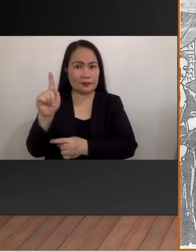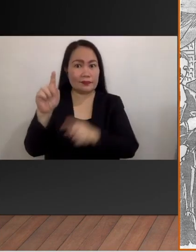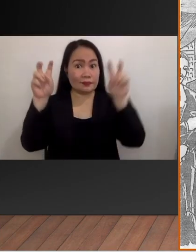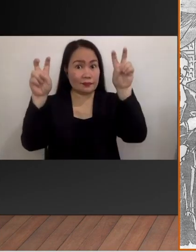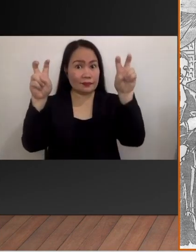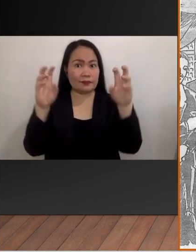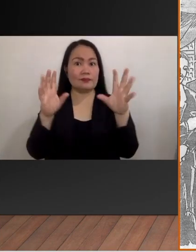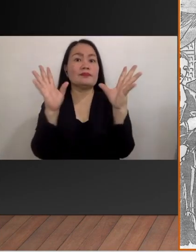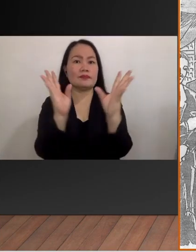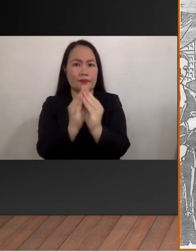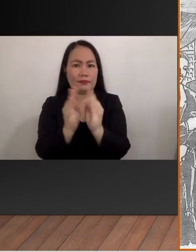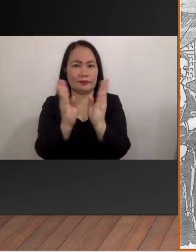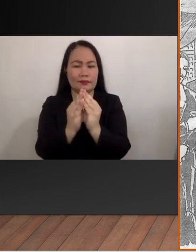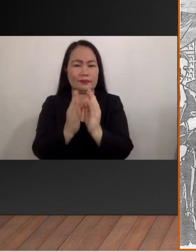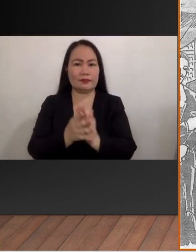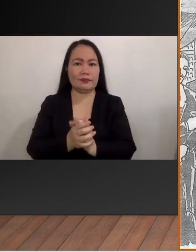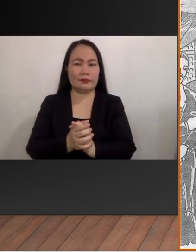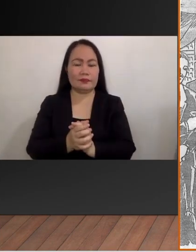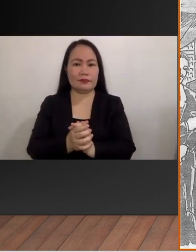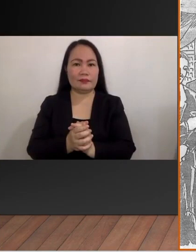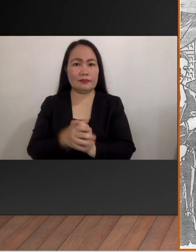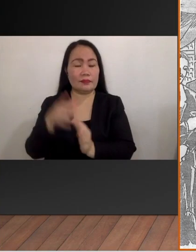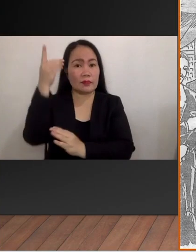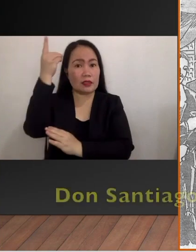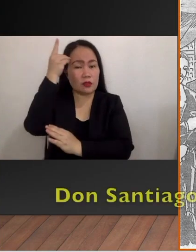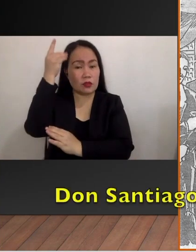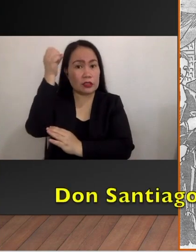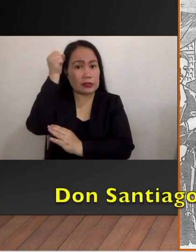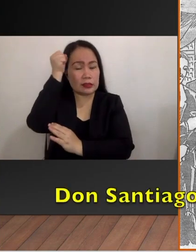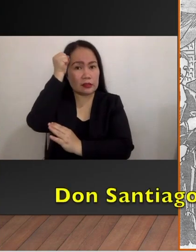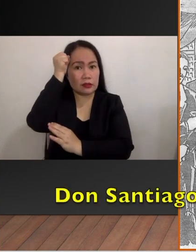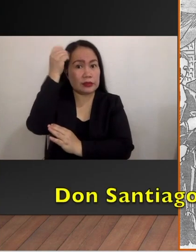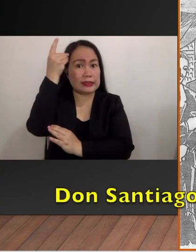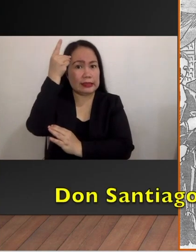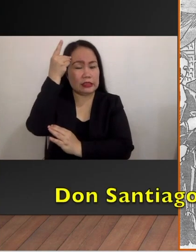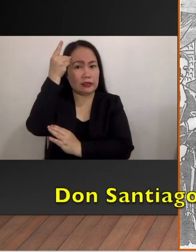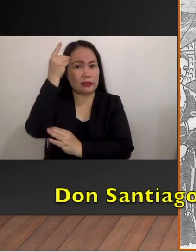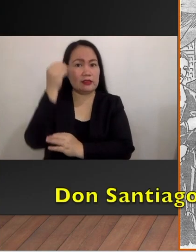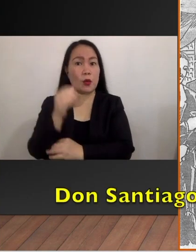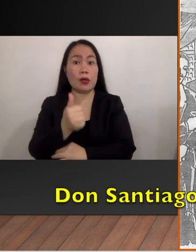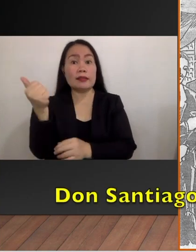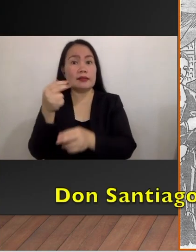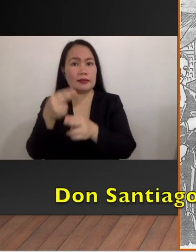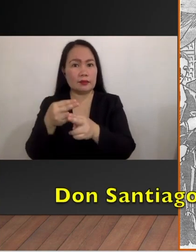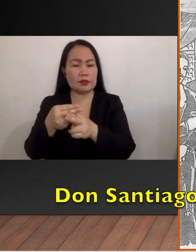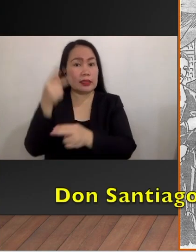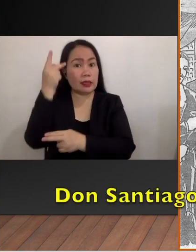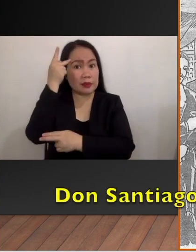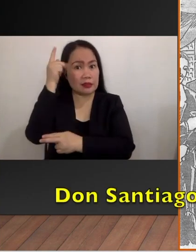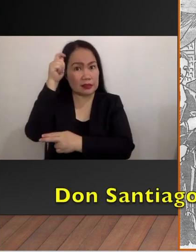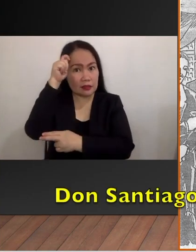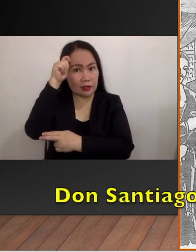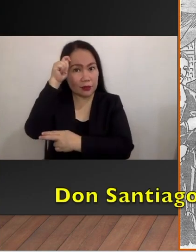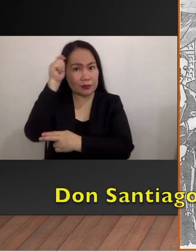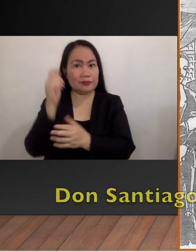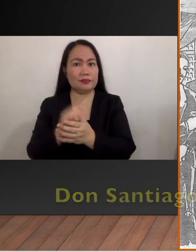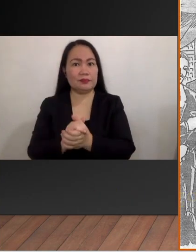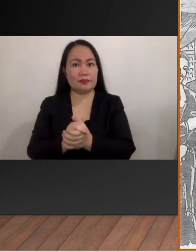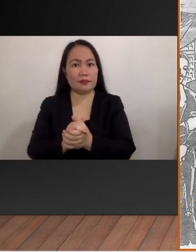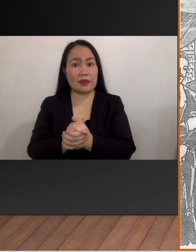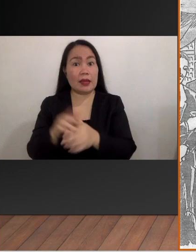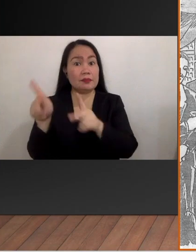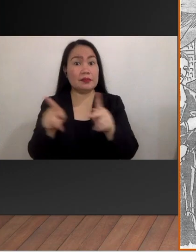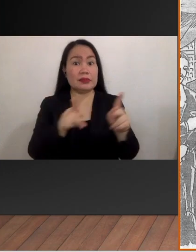Chapter 1 On Assembly. Don Santiago de los Santos, or better known as Captain